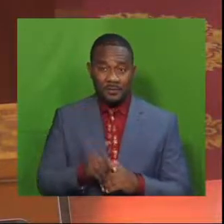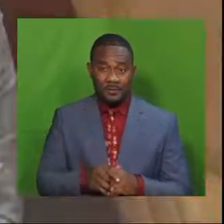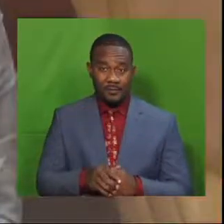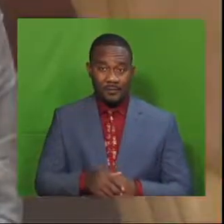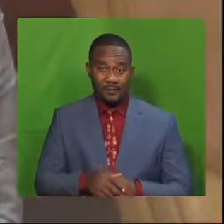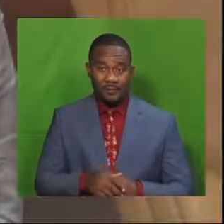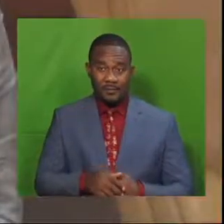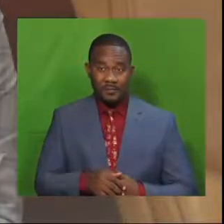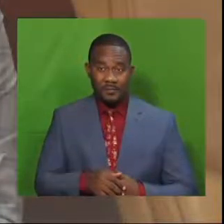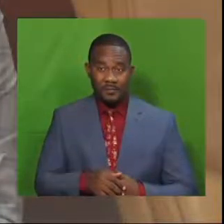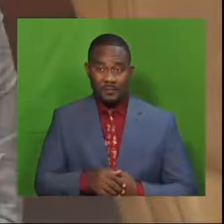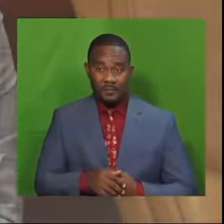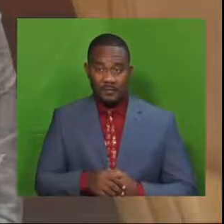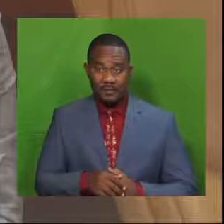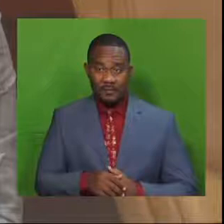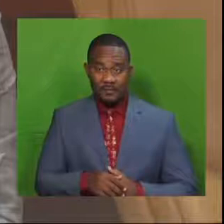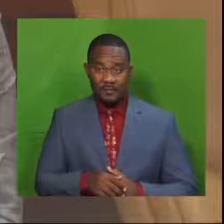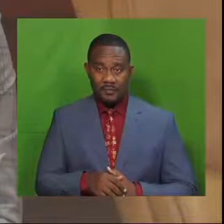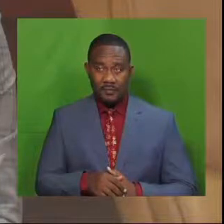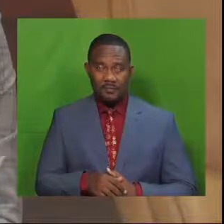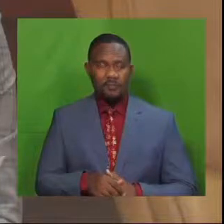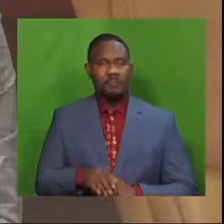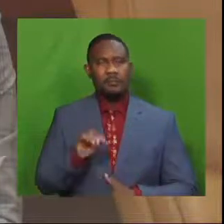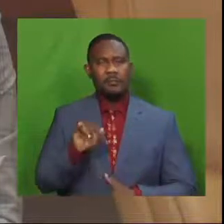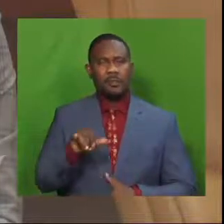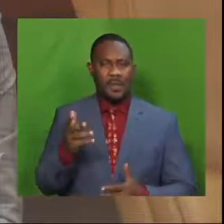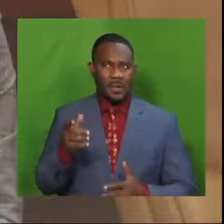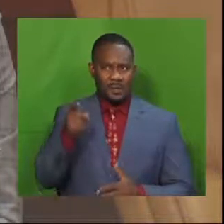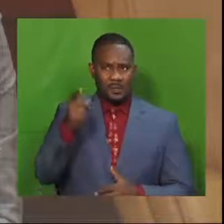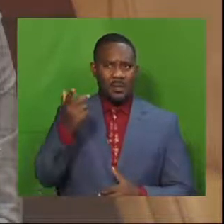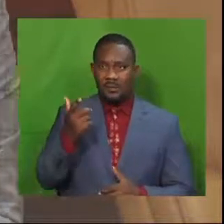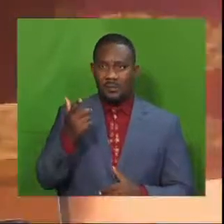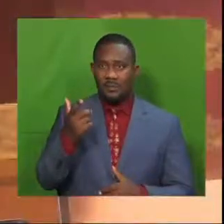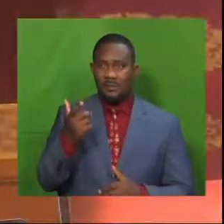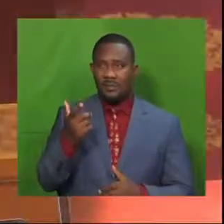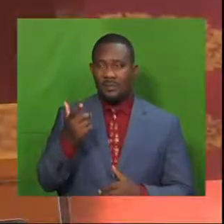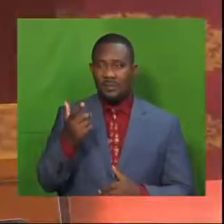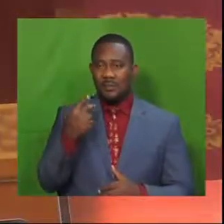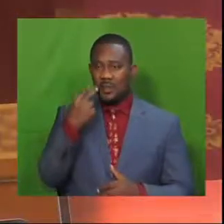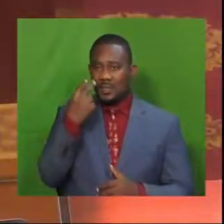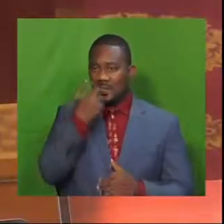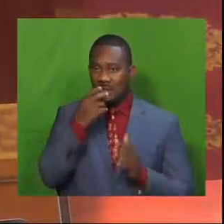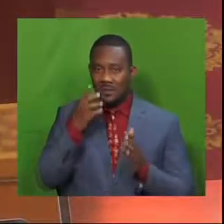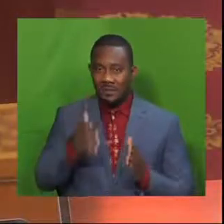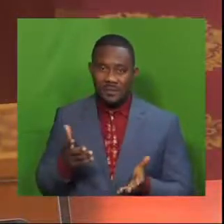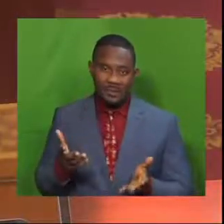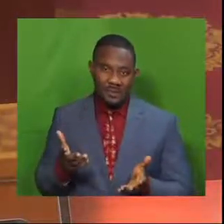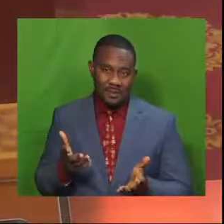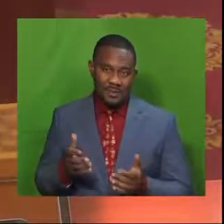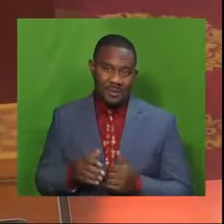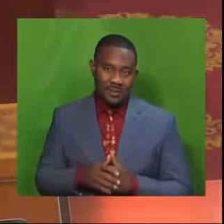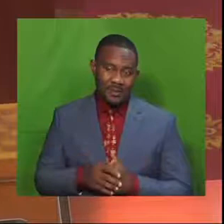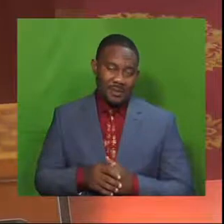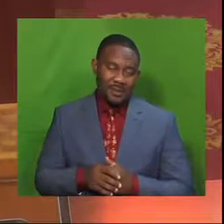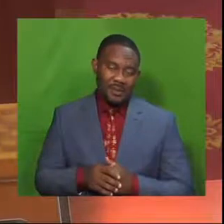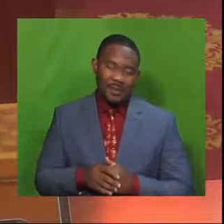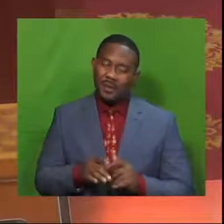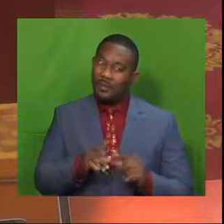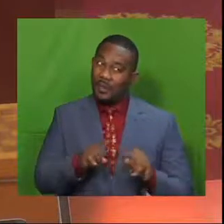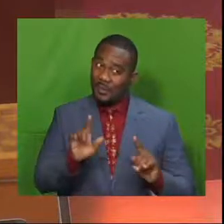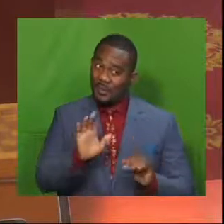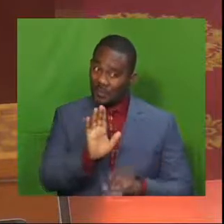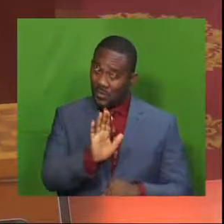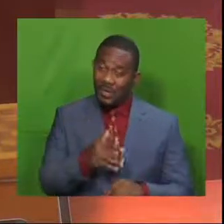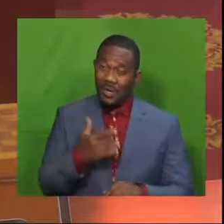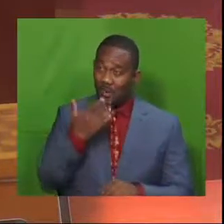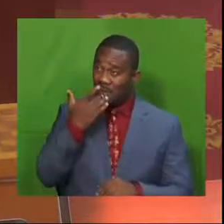was at the instance of Mr. Speaker. But be assured that contact Mr. Speaker